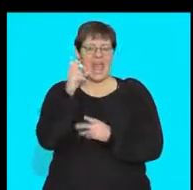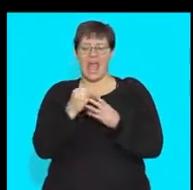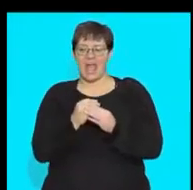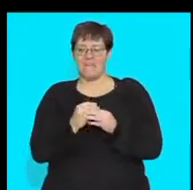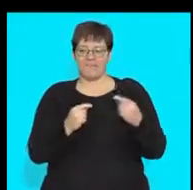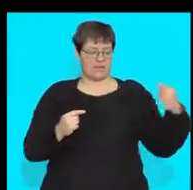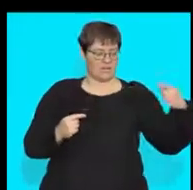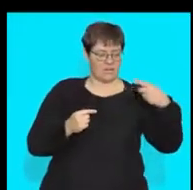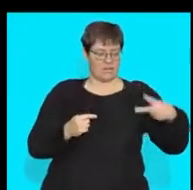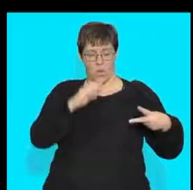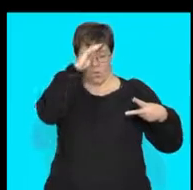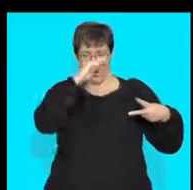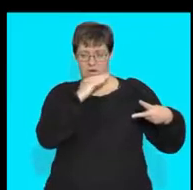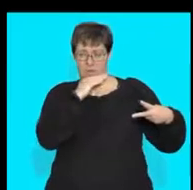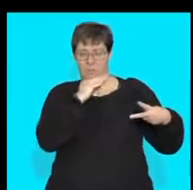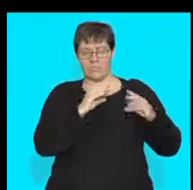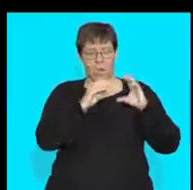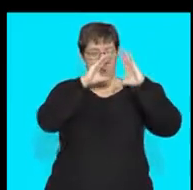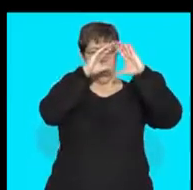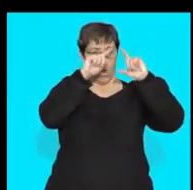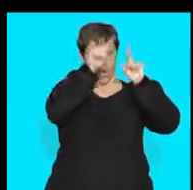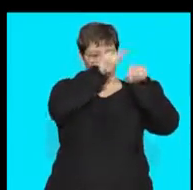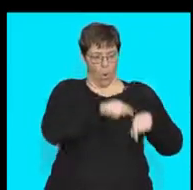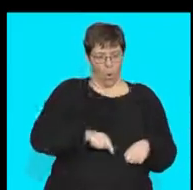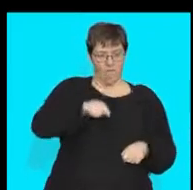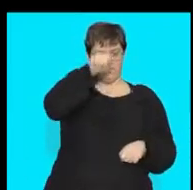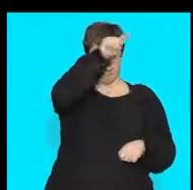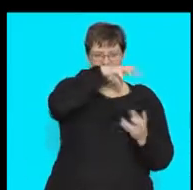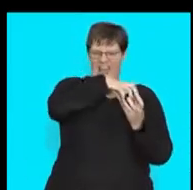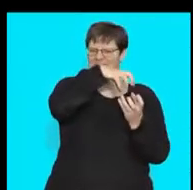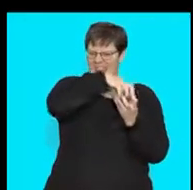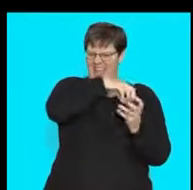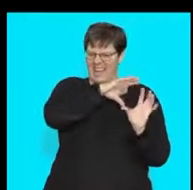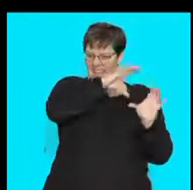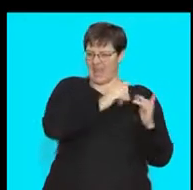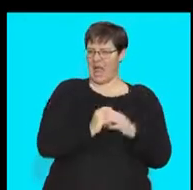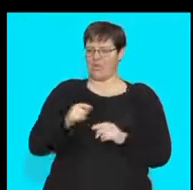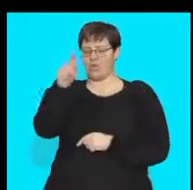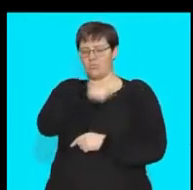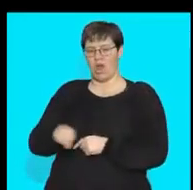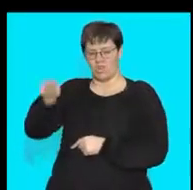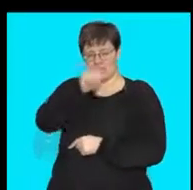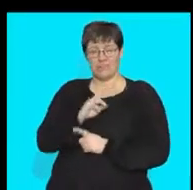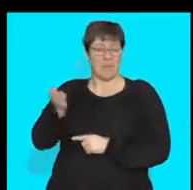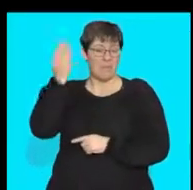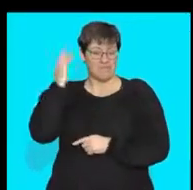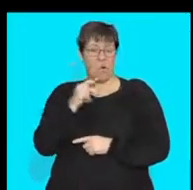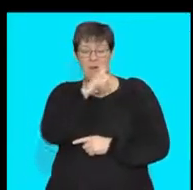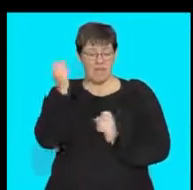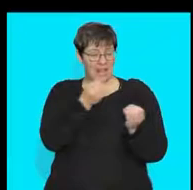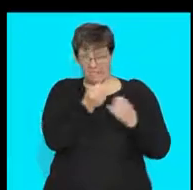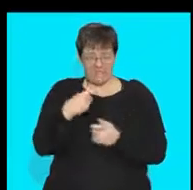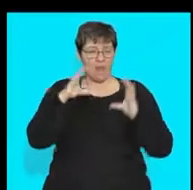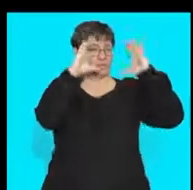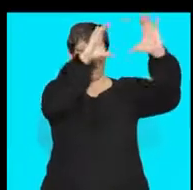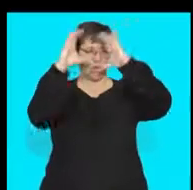ear. We've got an oval window and a round window. Do you see that people were very troubled by circles when